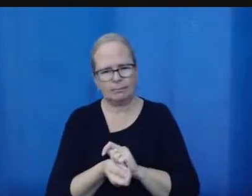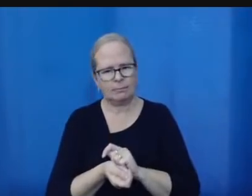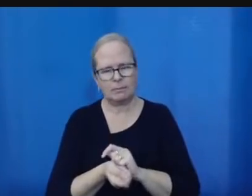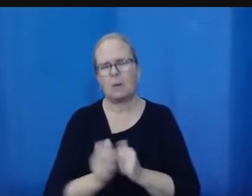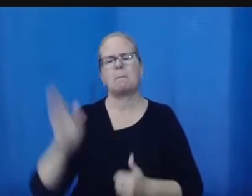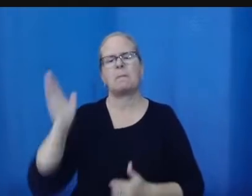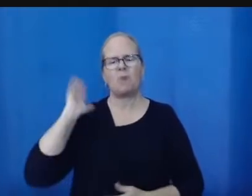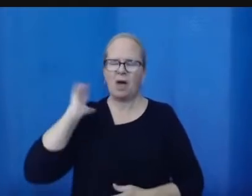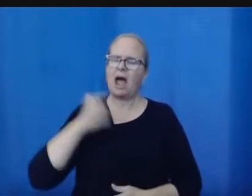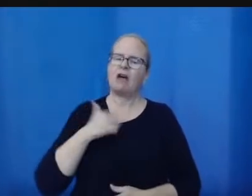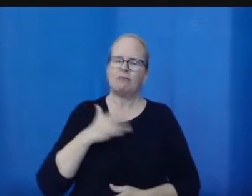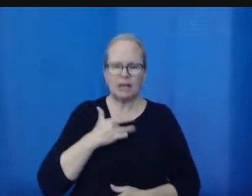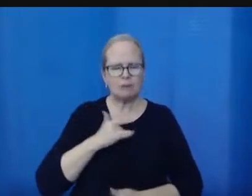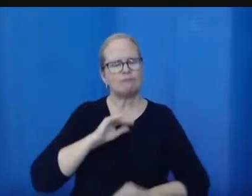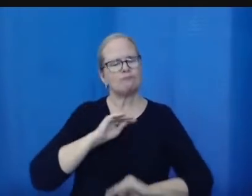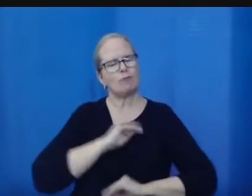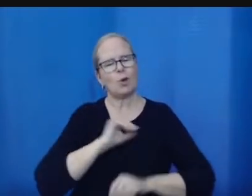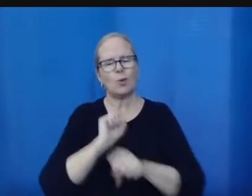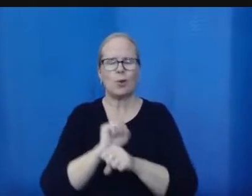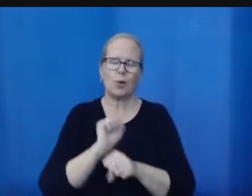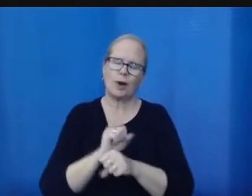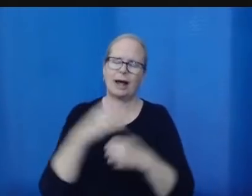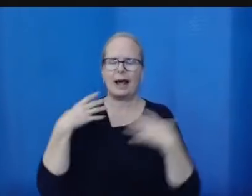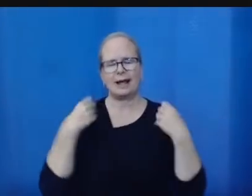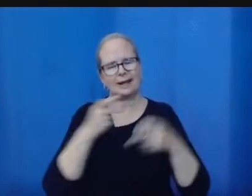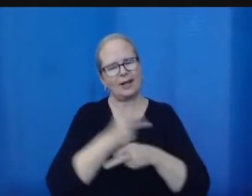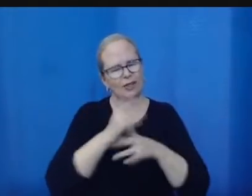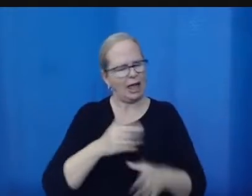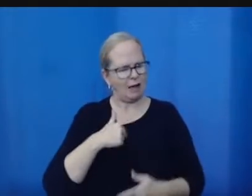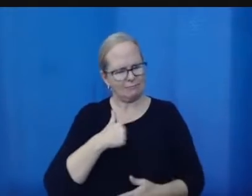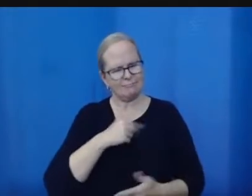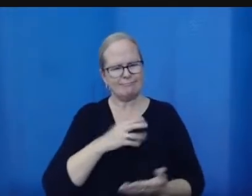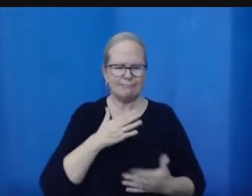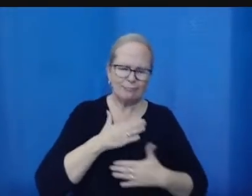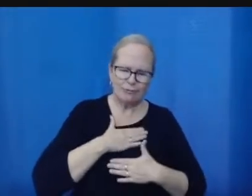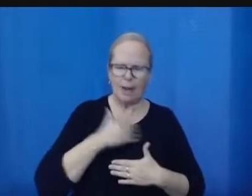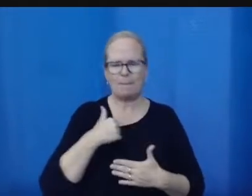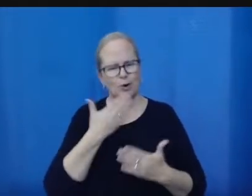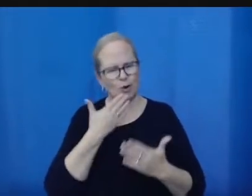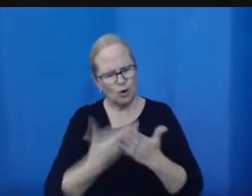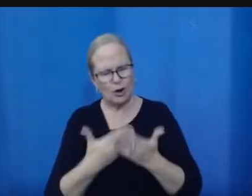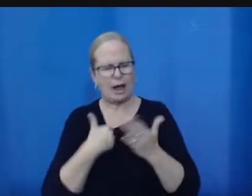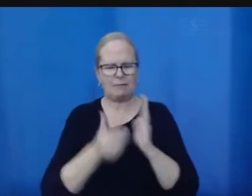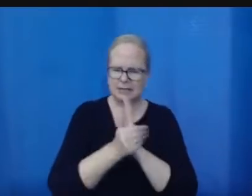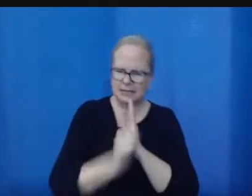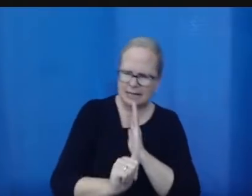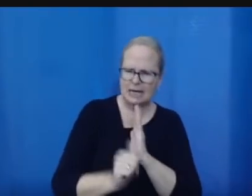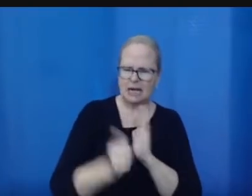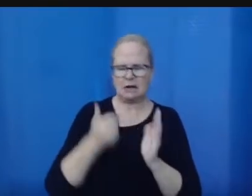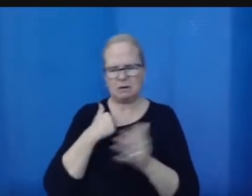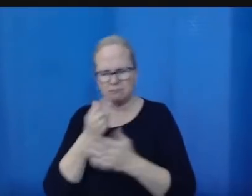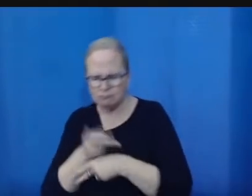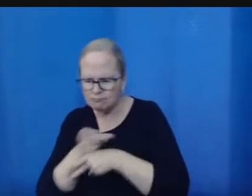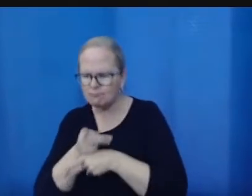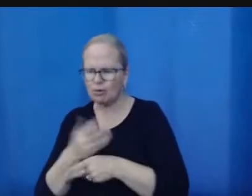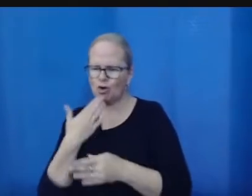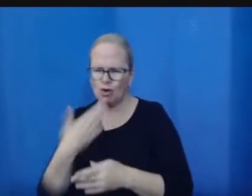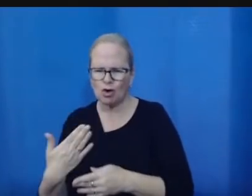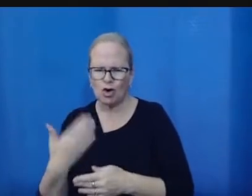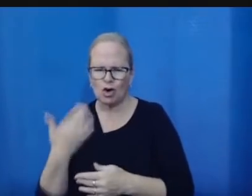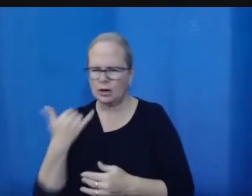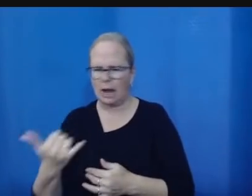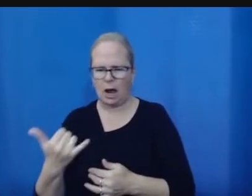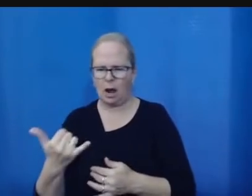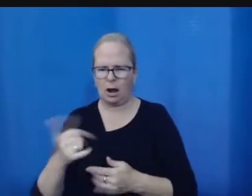able to do it in the way that you know how to do it. And with all of that, it's put tremendous strain on